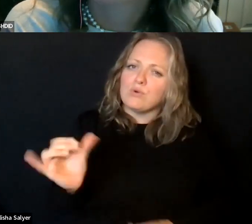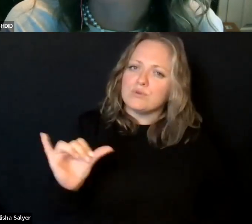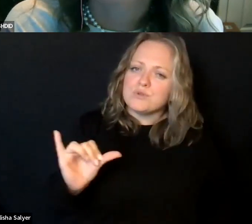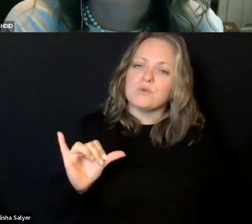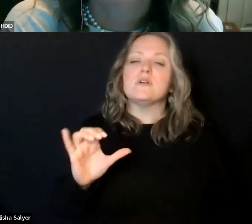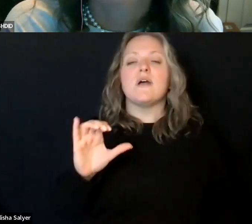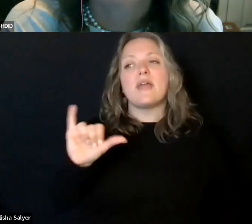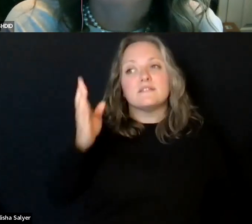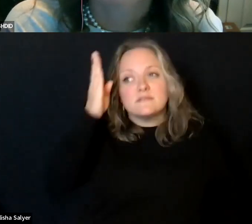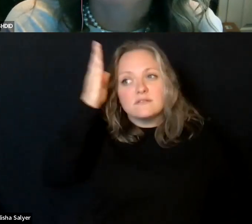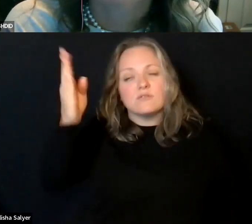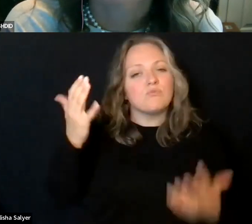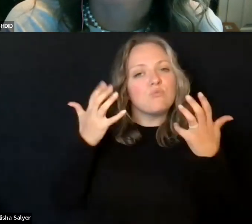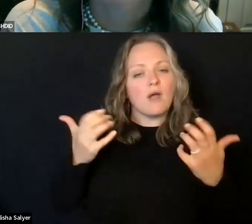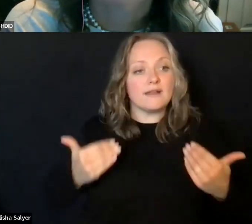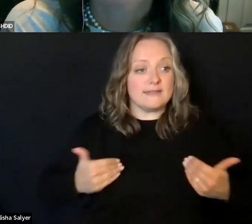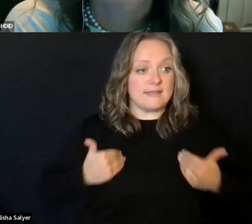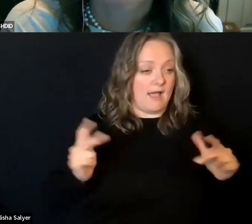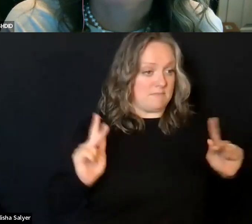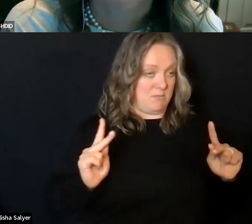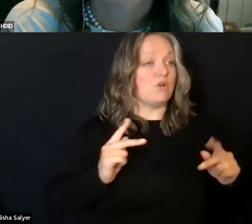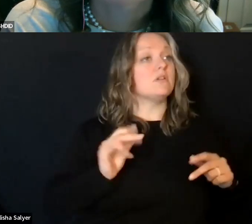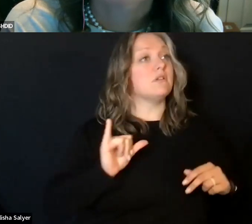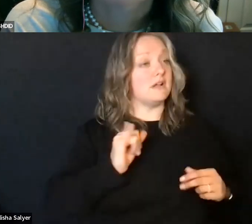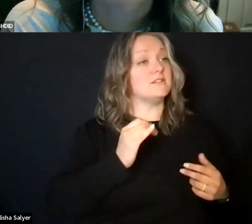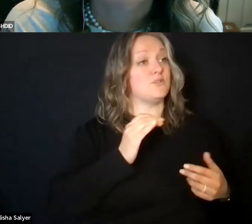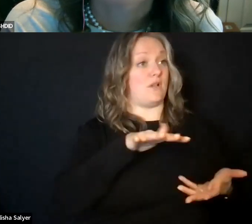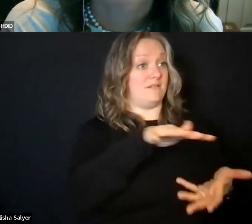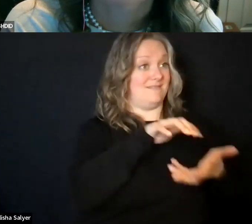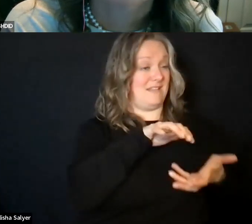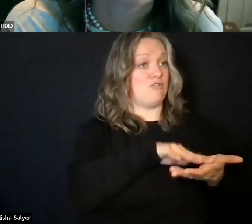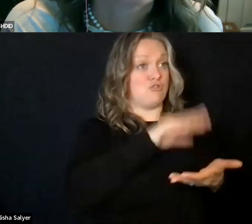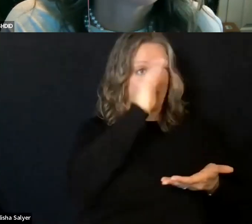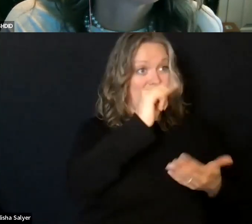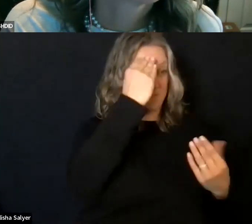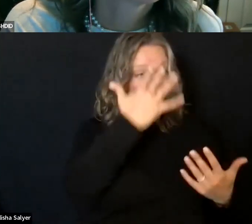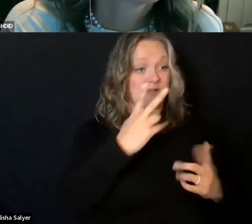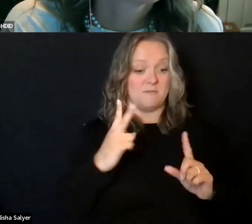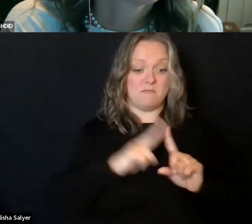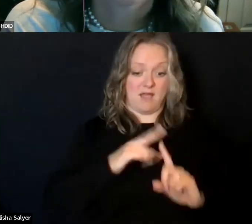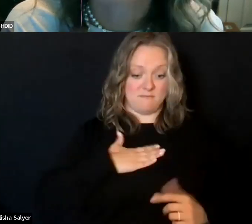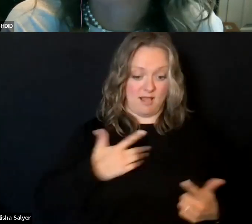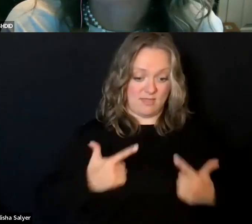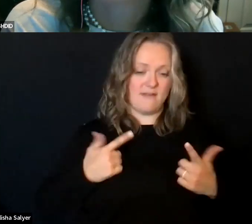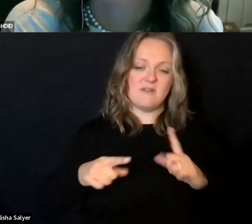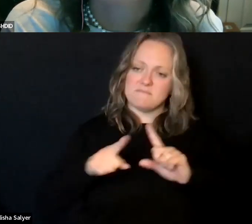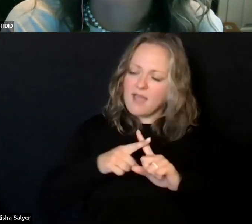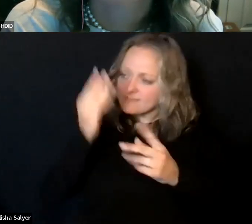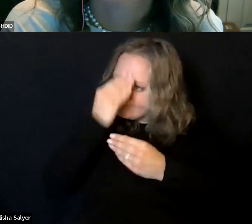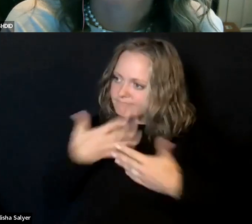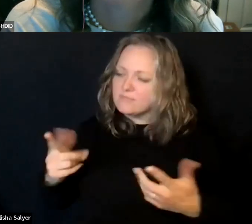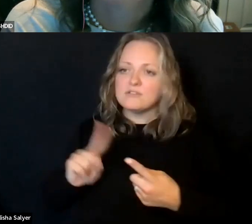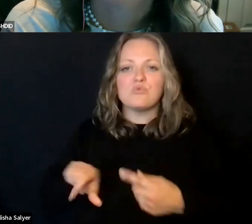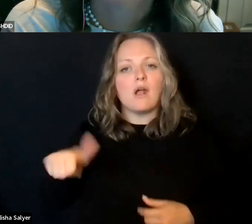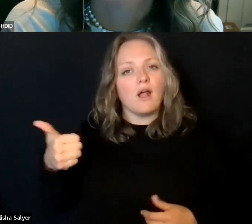themselves, and they're being able to apply it in their own lives and give the advice of that to their peers as well, because it can be so